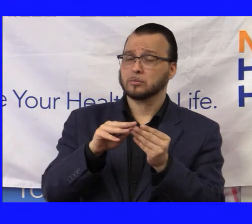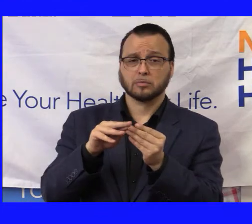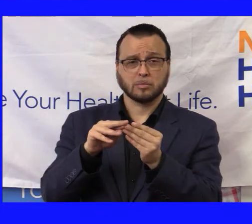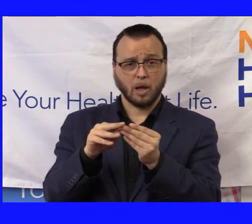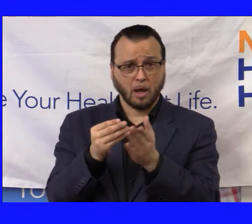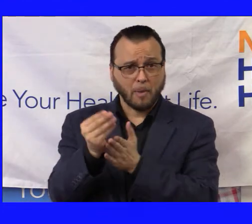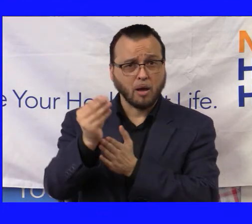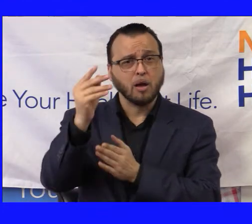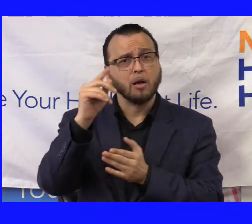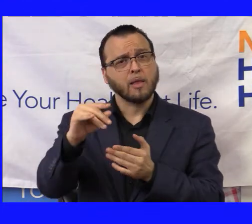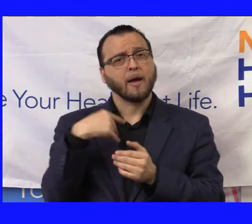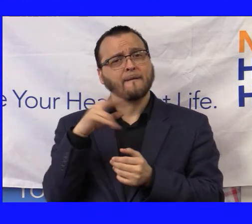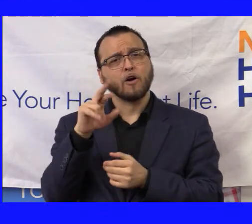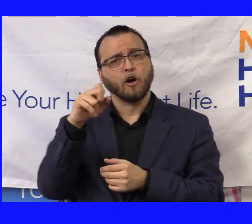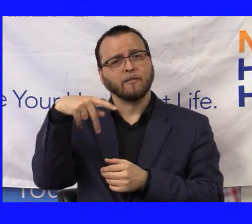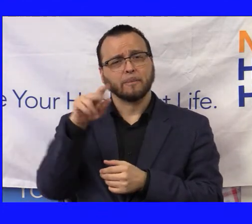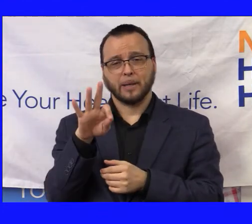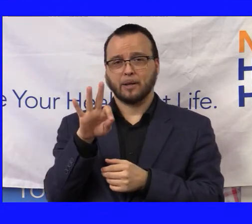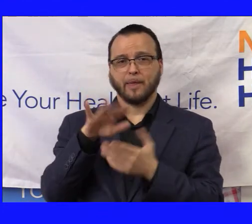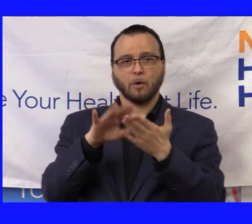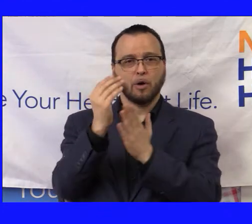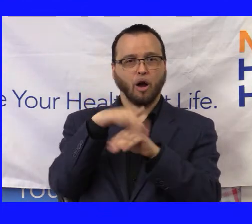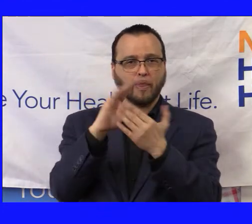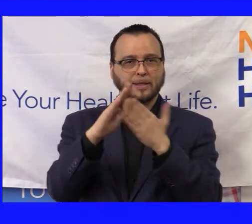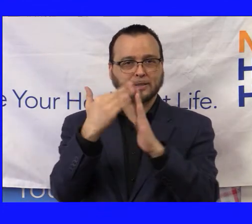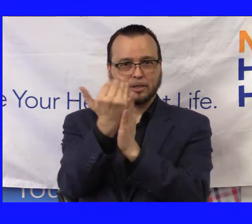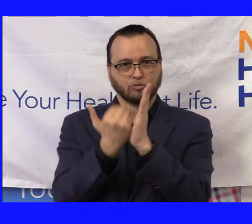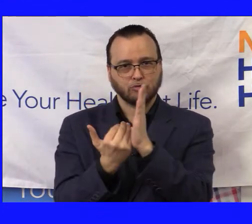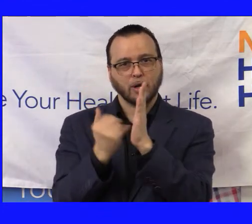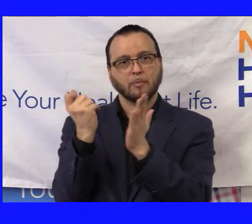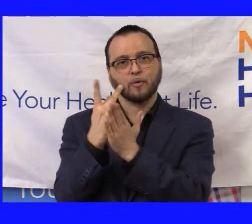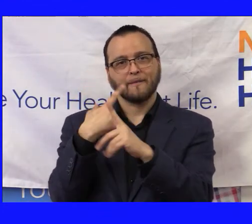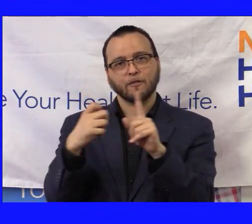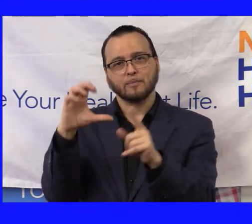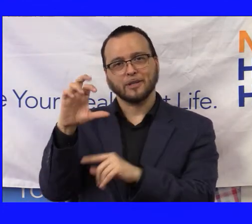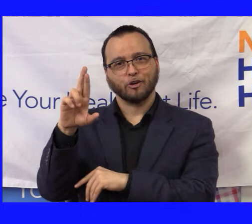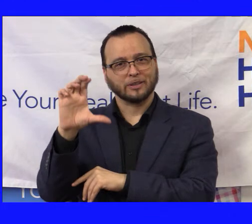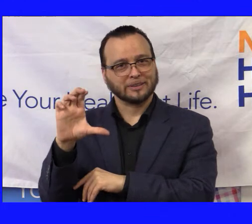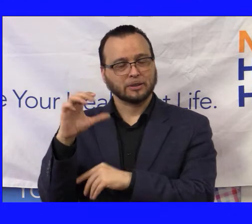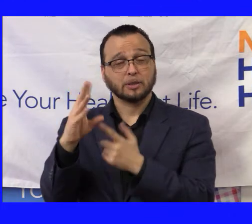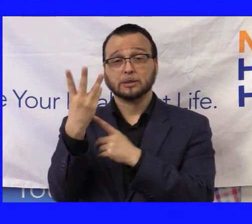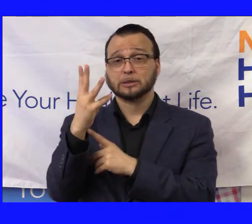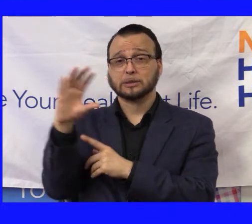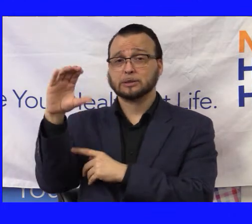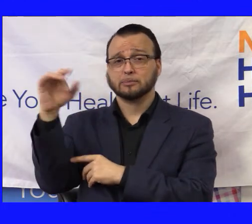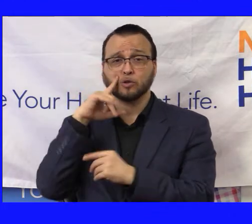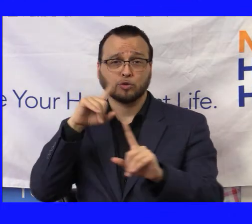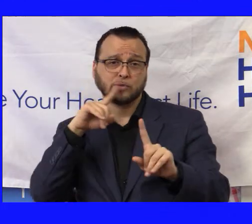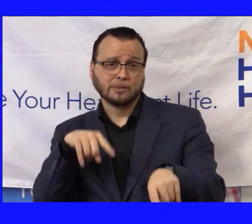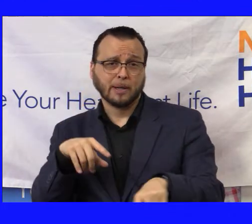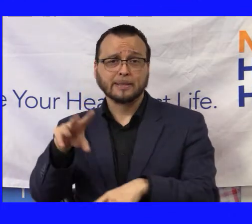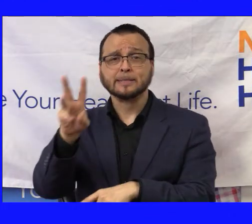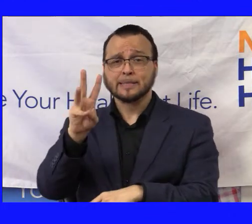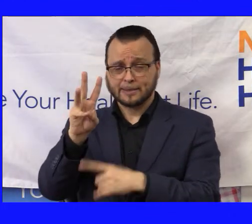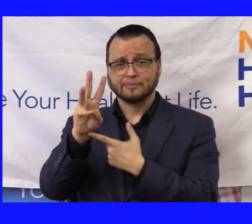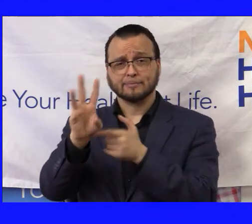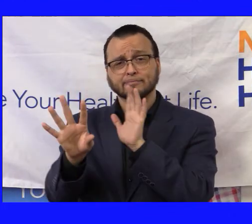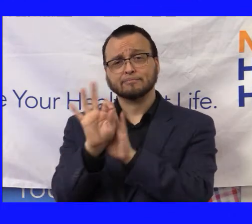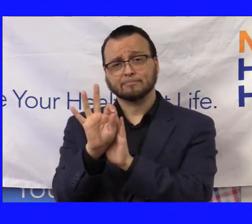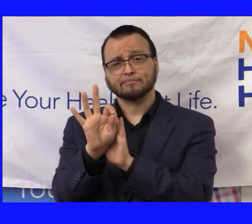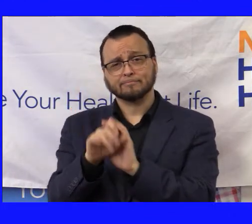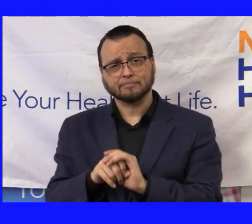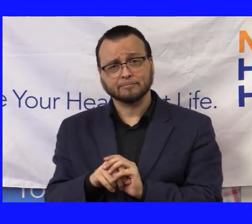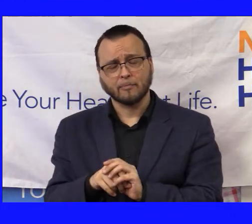that was posted in the city record. Content was approved by CRC. 16 firms responded and 6 were selected.